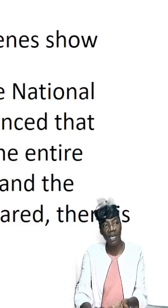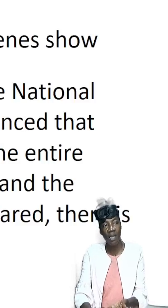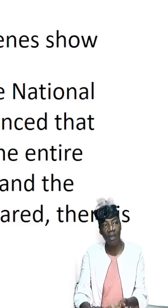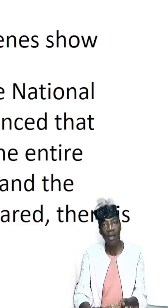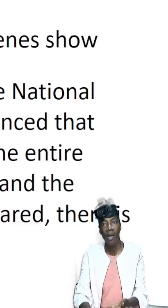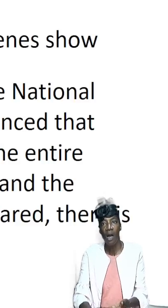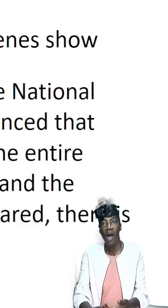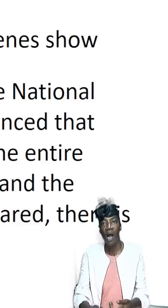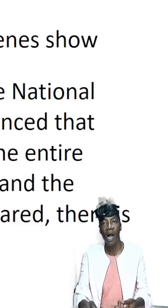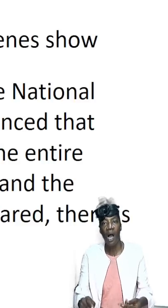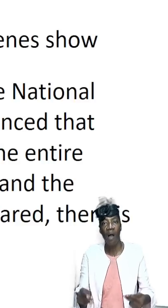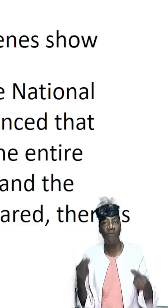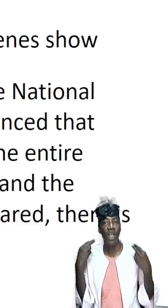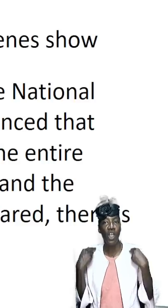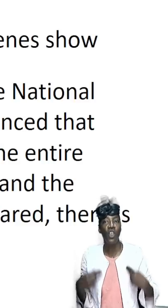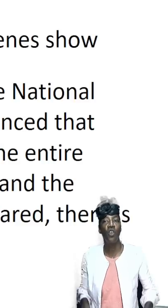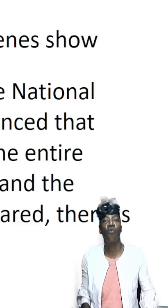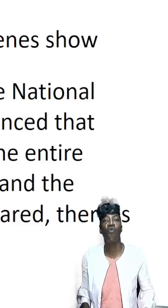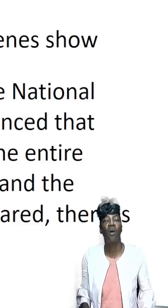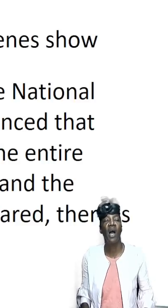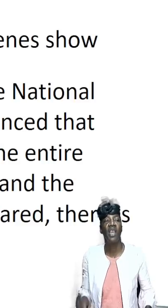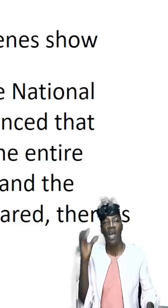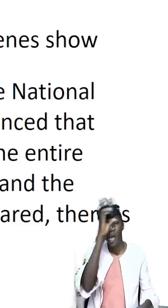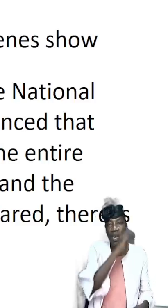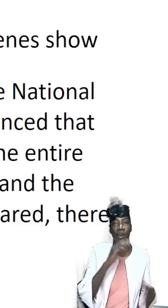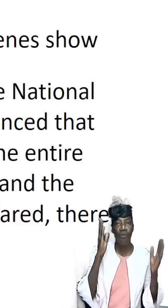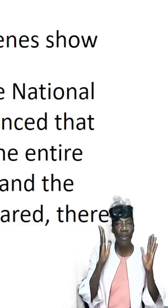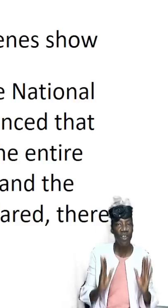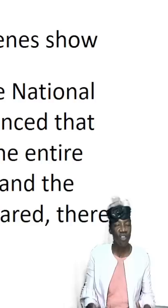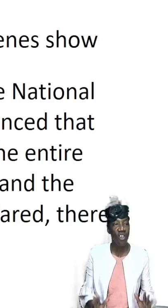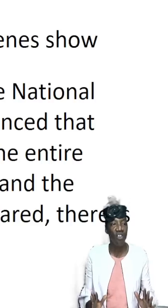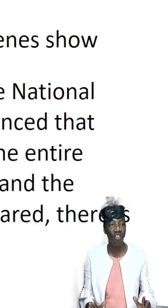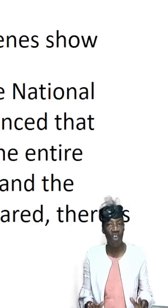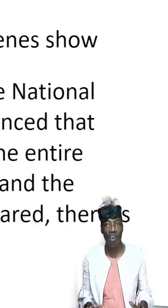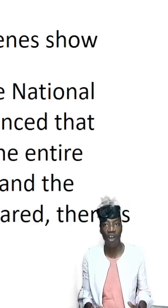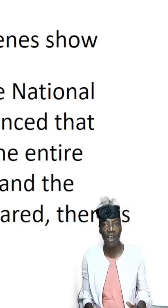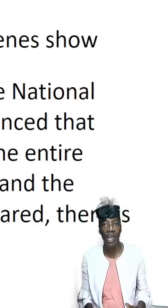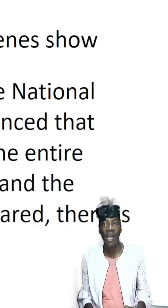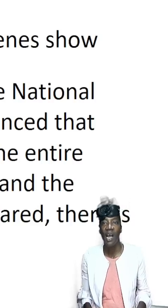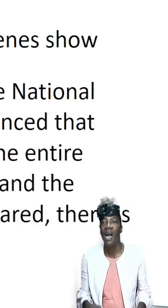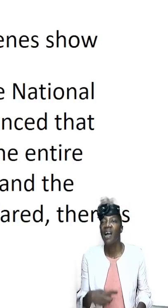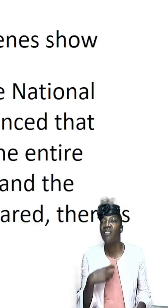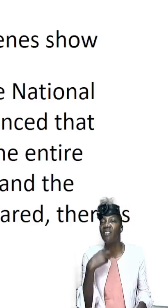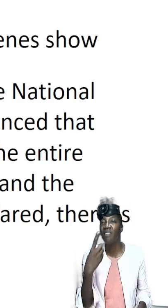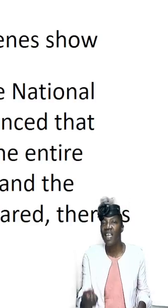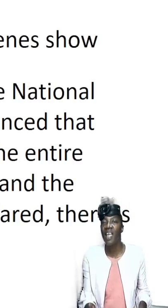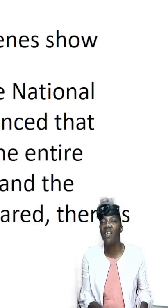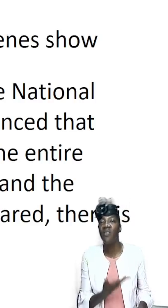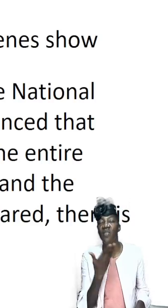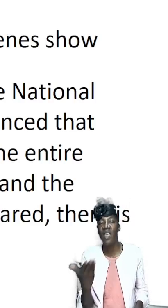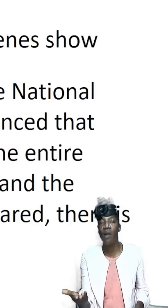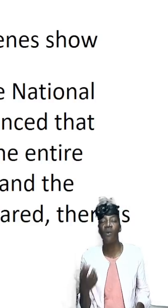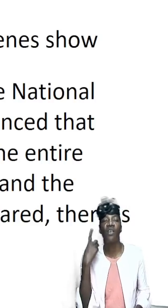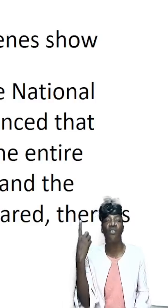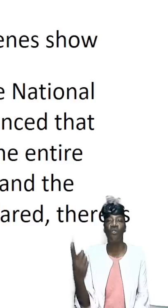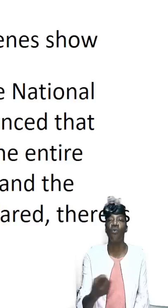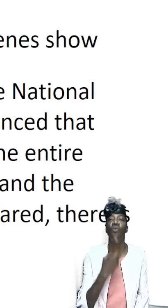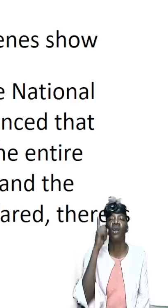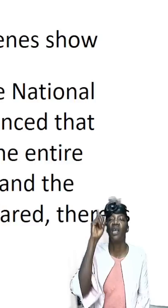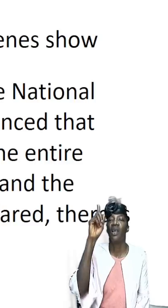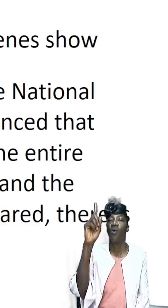genome. And the researchers have unanimously declared that there is